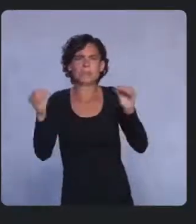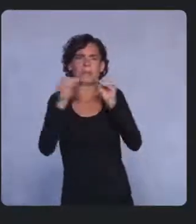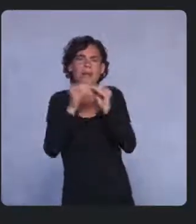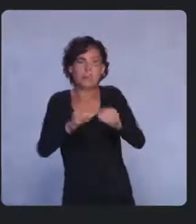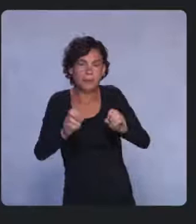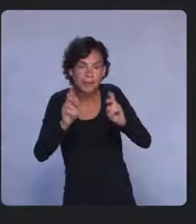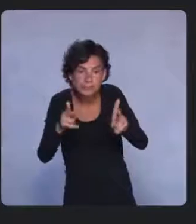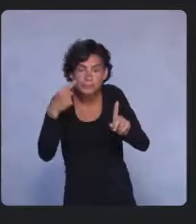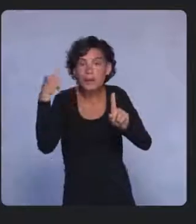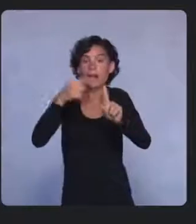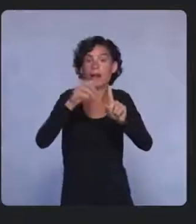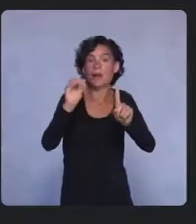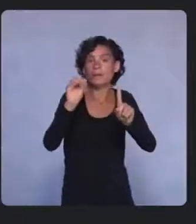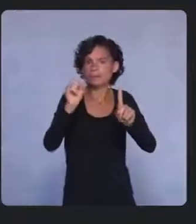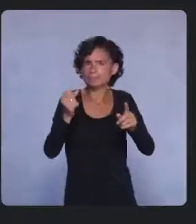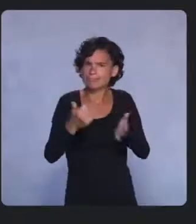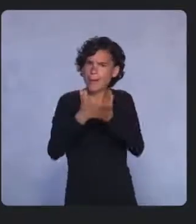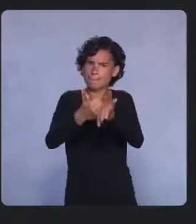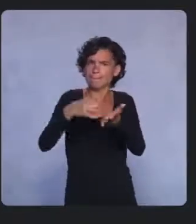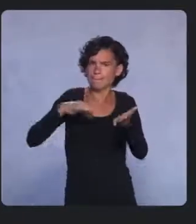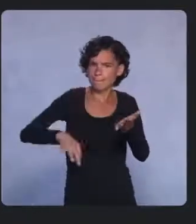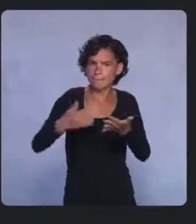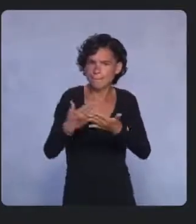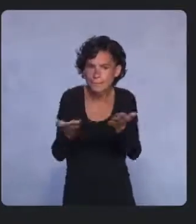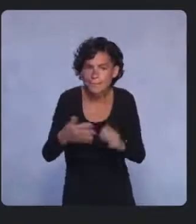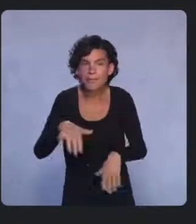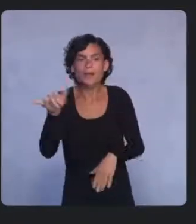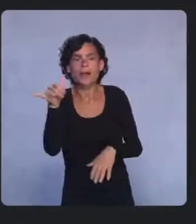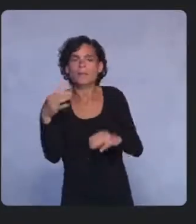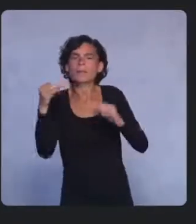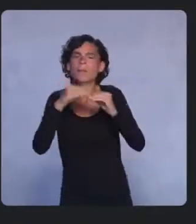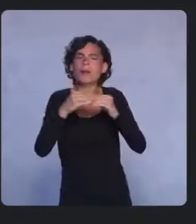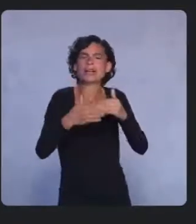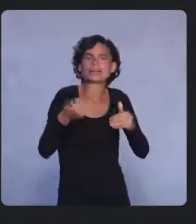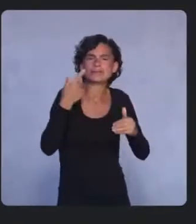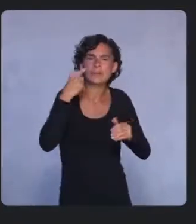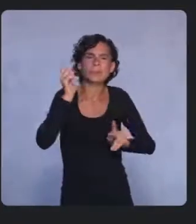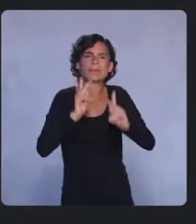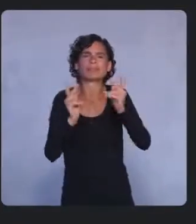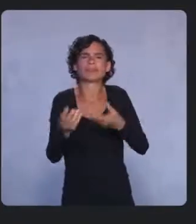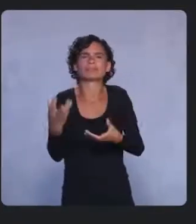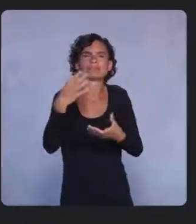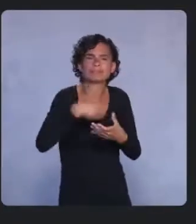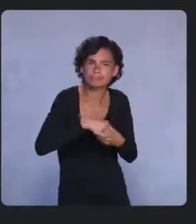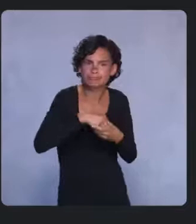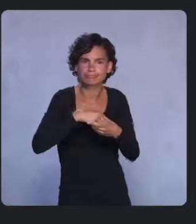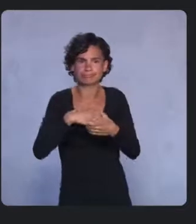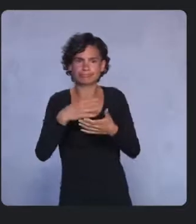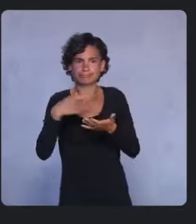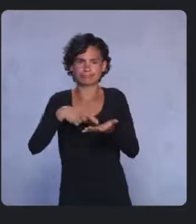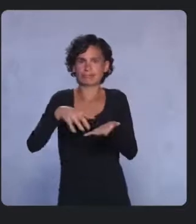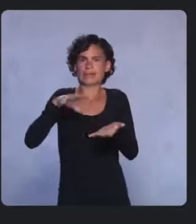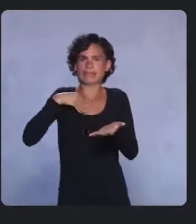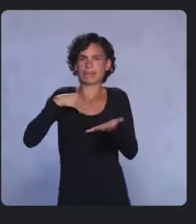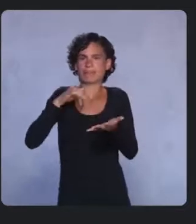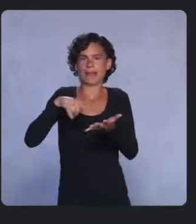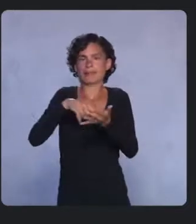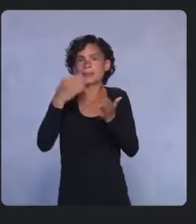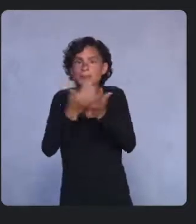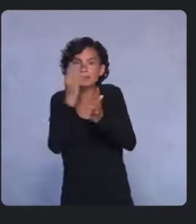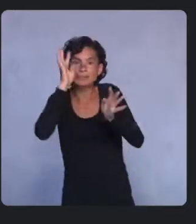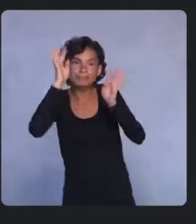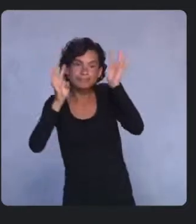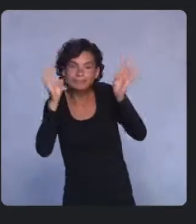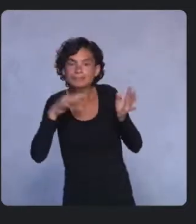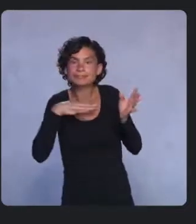helpful. And to make it easier for everyone to embrace these new innovations, we're combining cutting-edge features